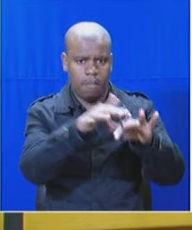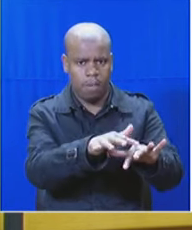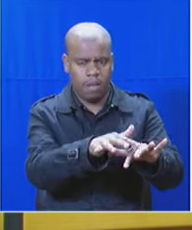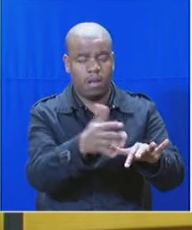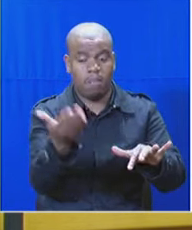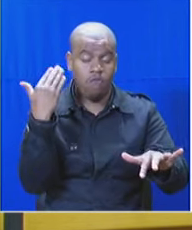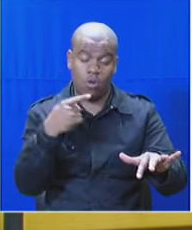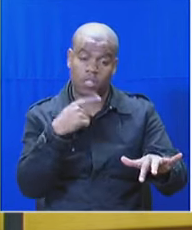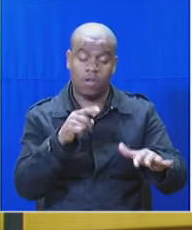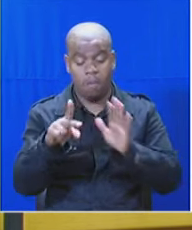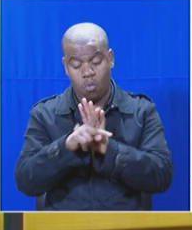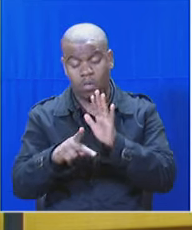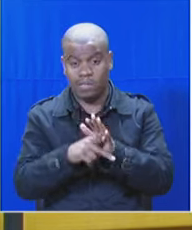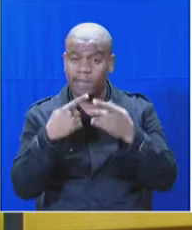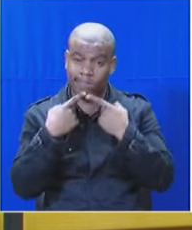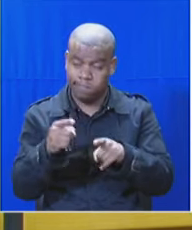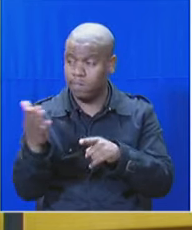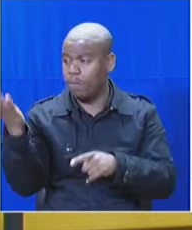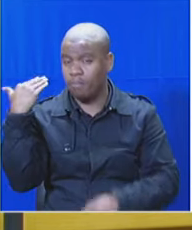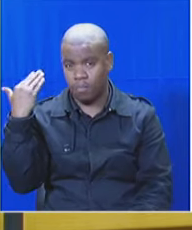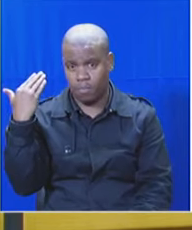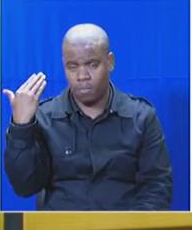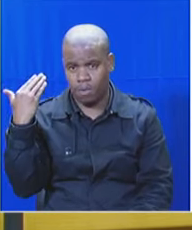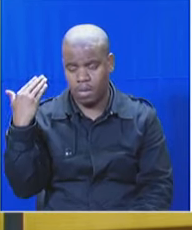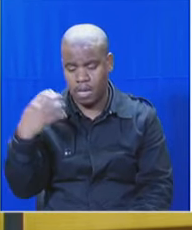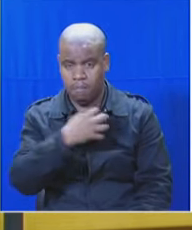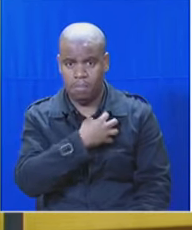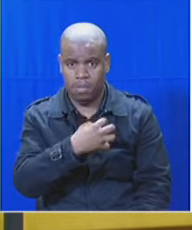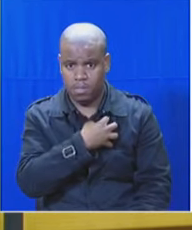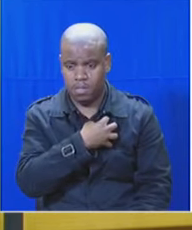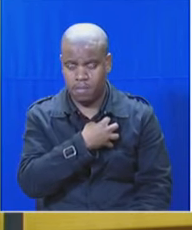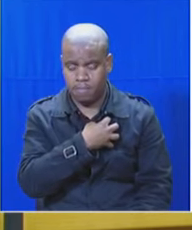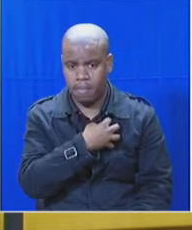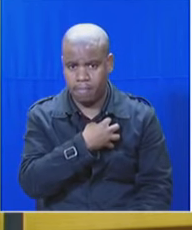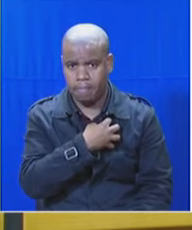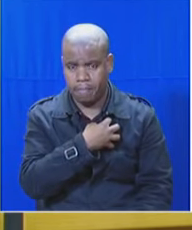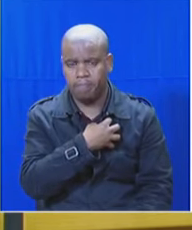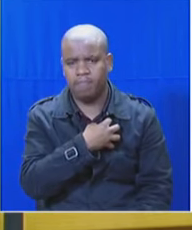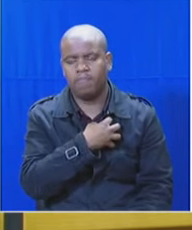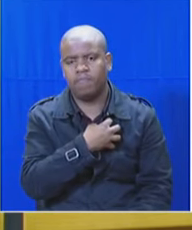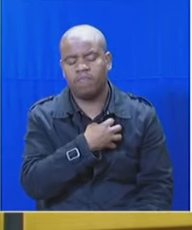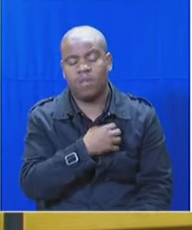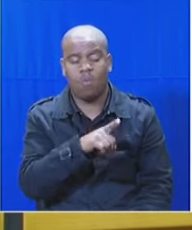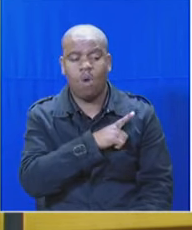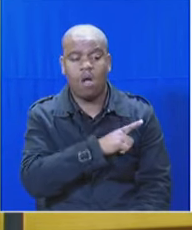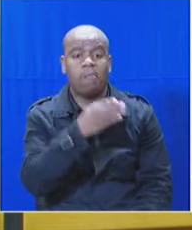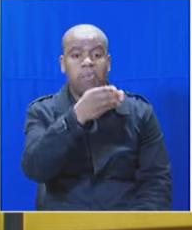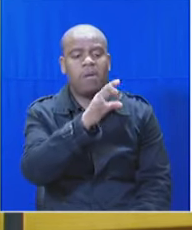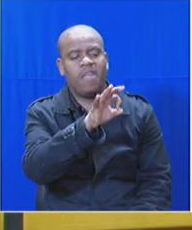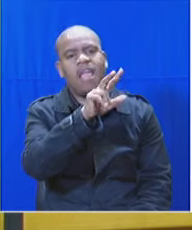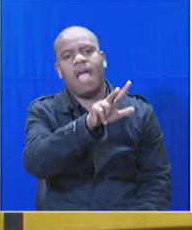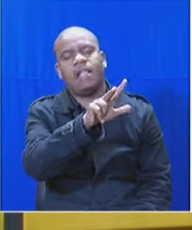the policy pronouncement of the Minister of the SPLUM Act, wherein 38